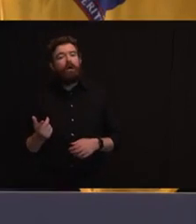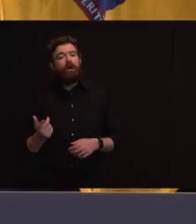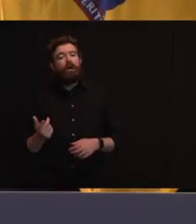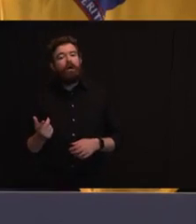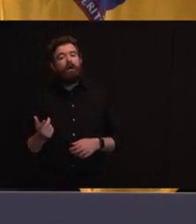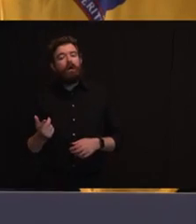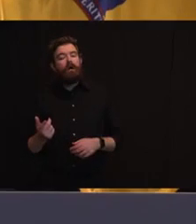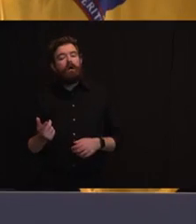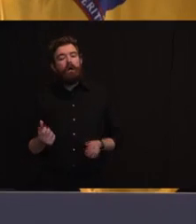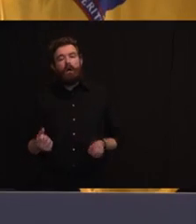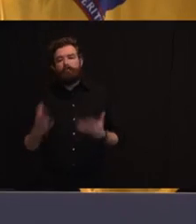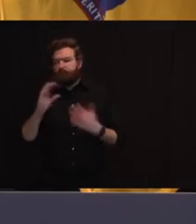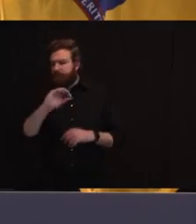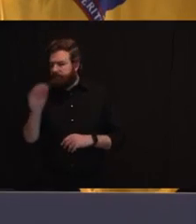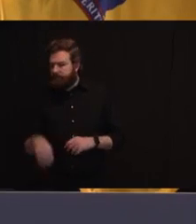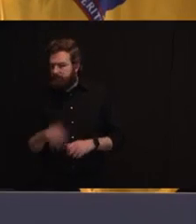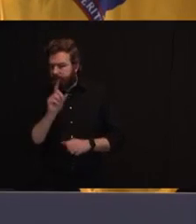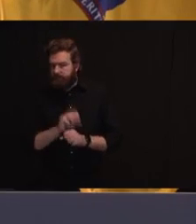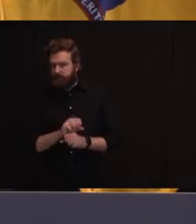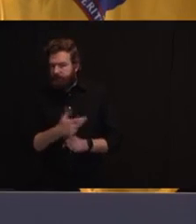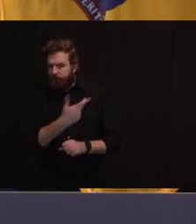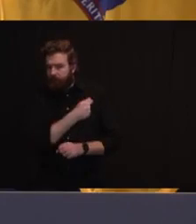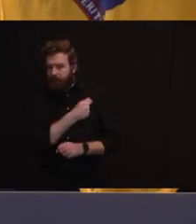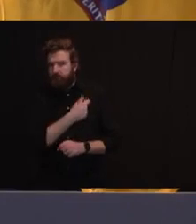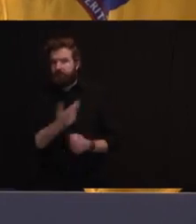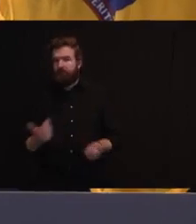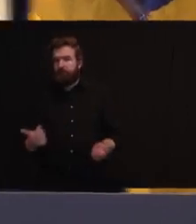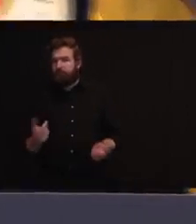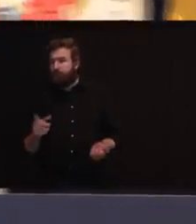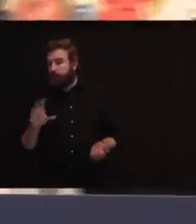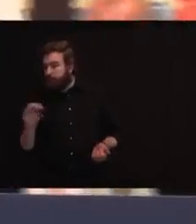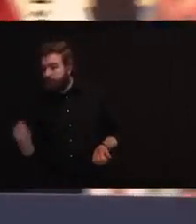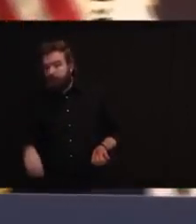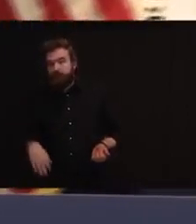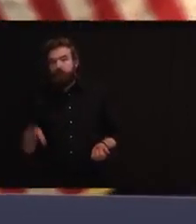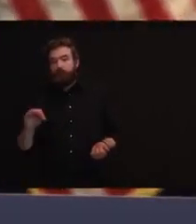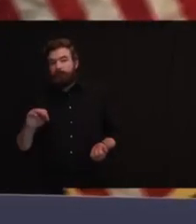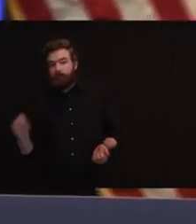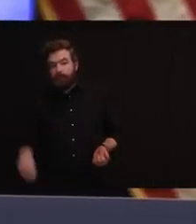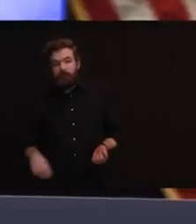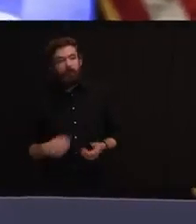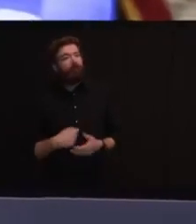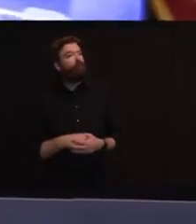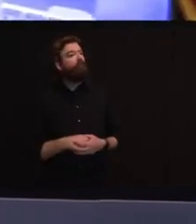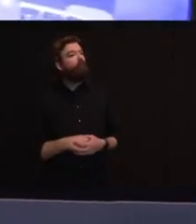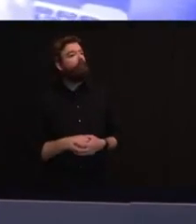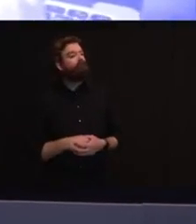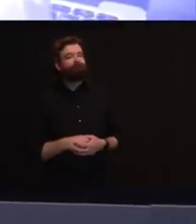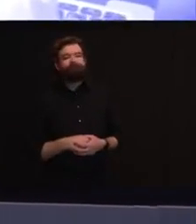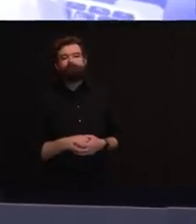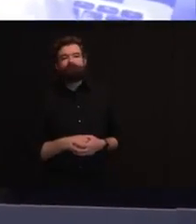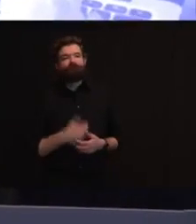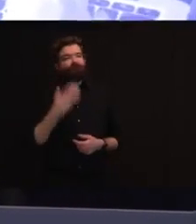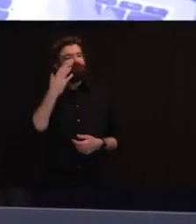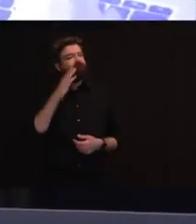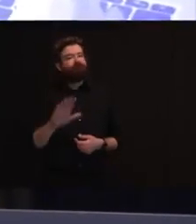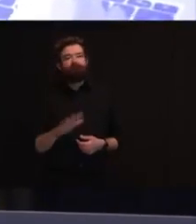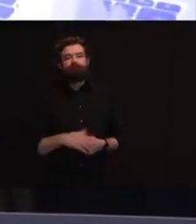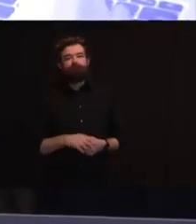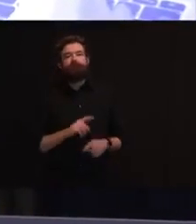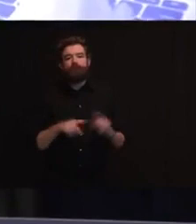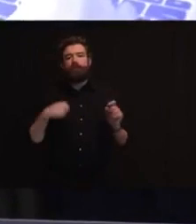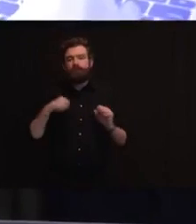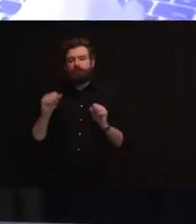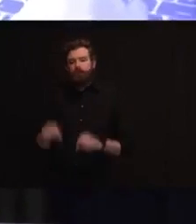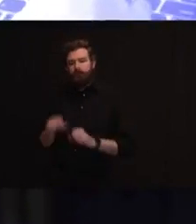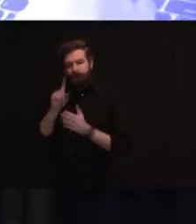of long-term care residents and staff have taken up vaccines, please? Yeah, I don't have the percentages, but we can get them for you. No, we're not